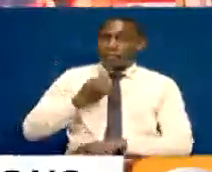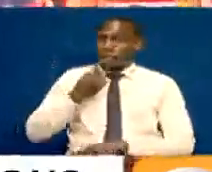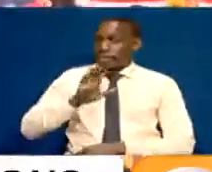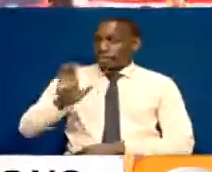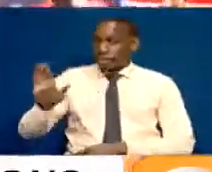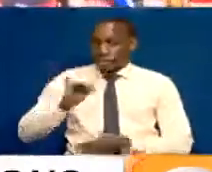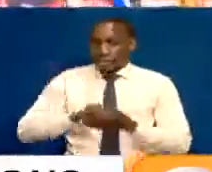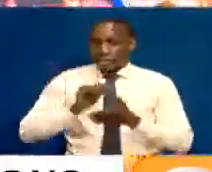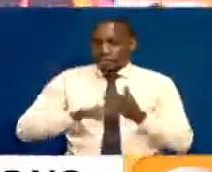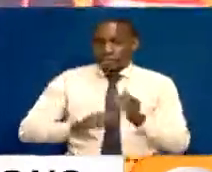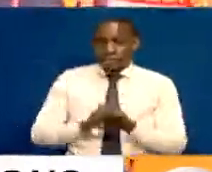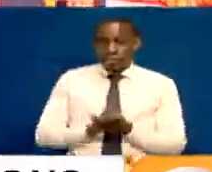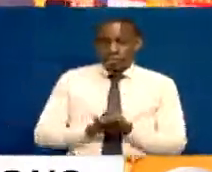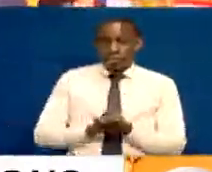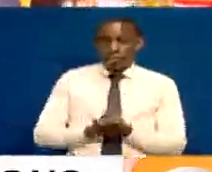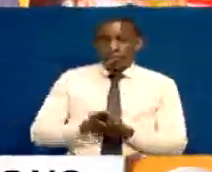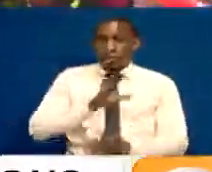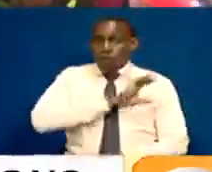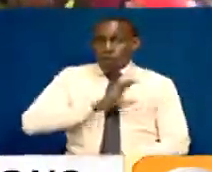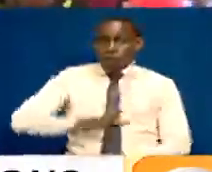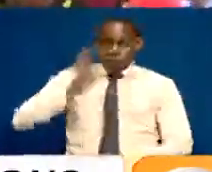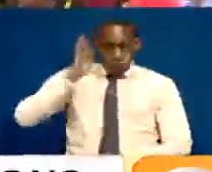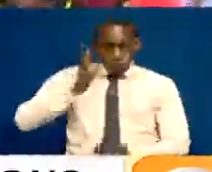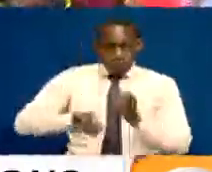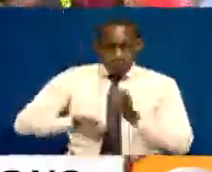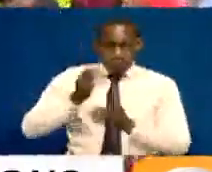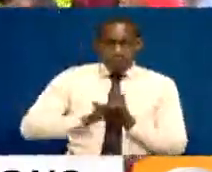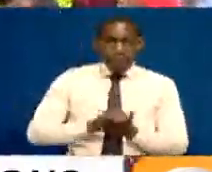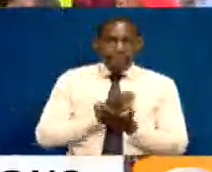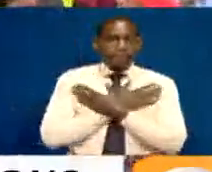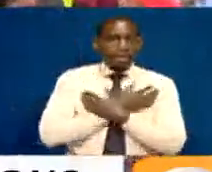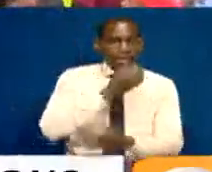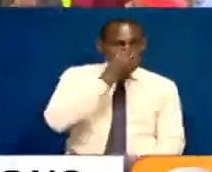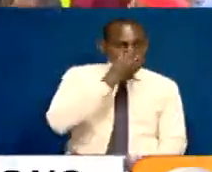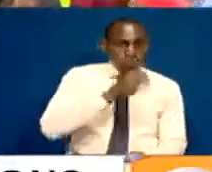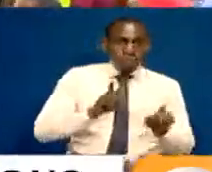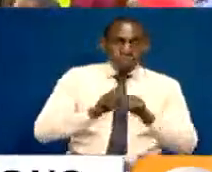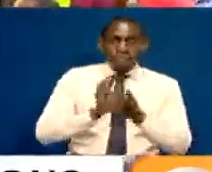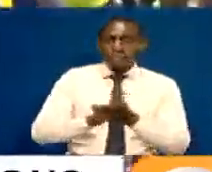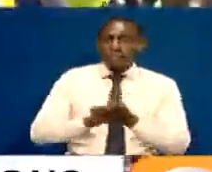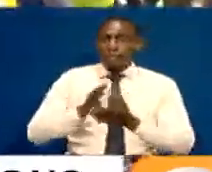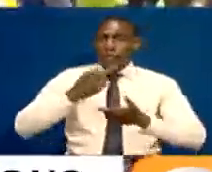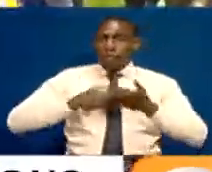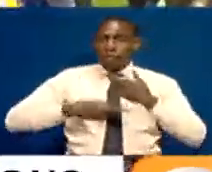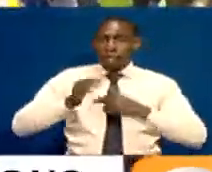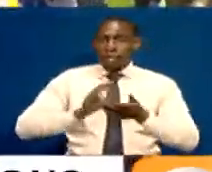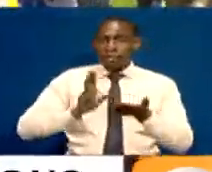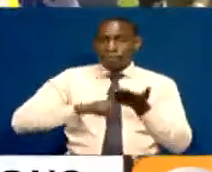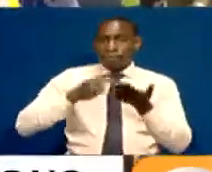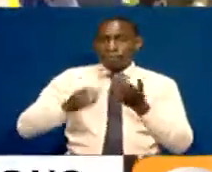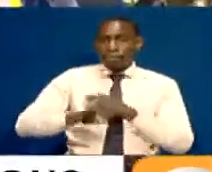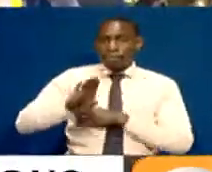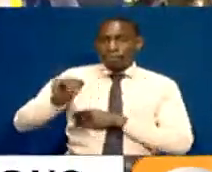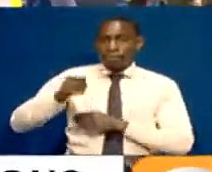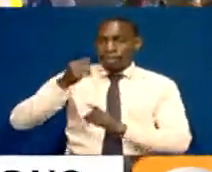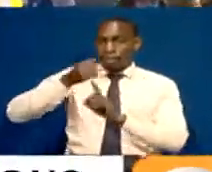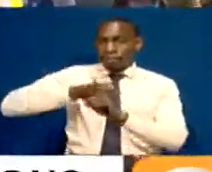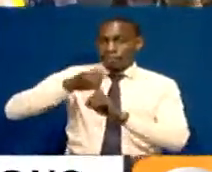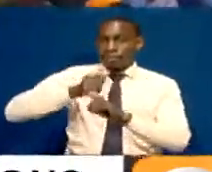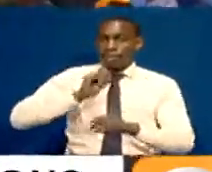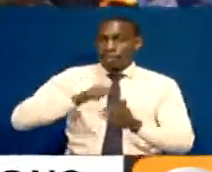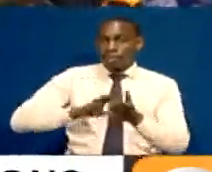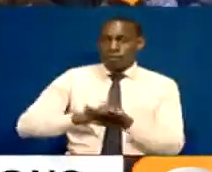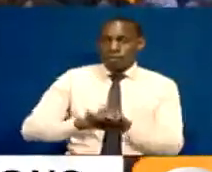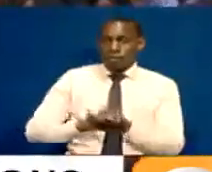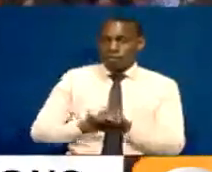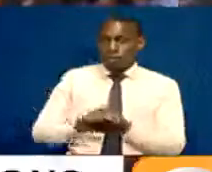you there will be a commission. Allies of the DP also revisited the flopped BBI push, putting their